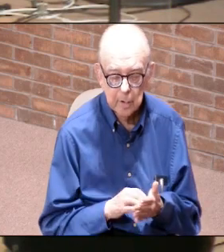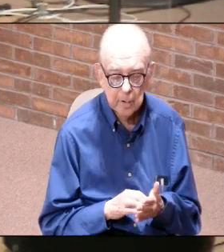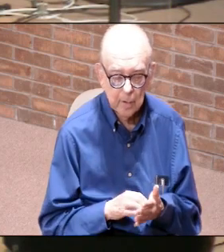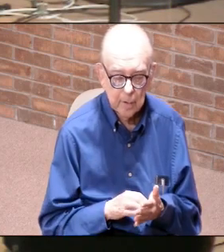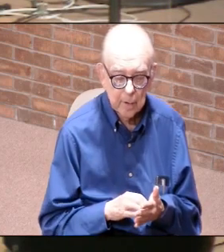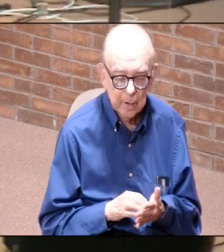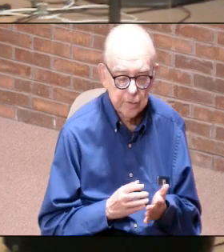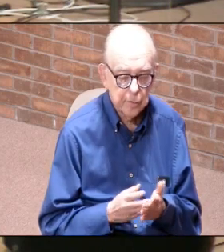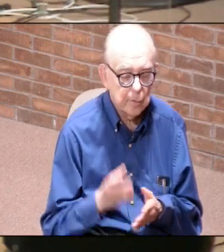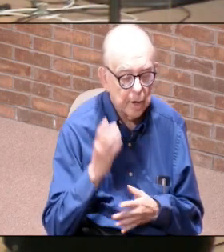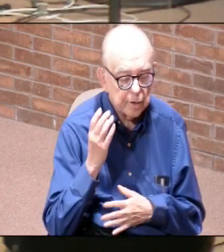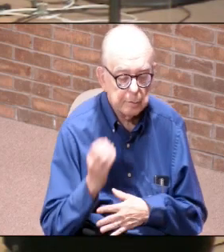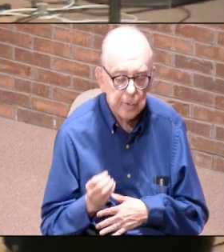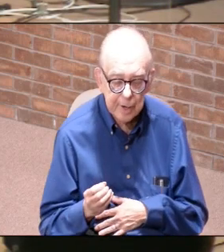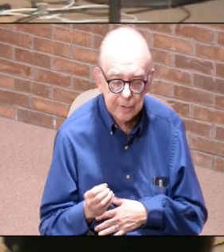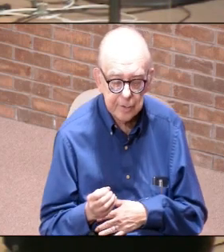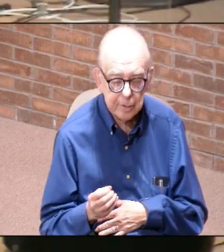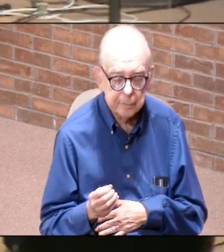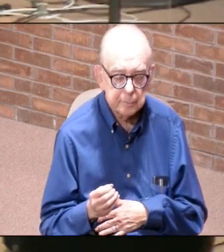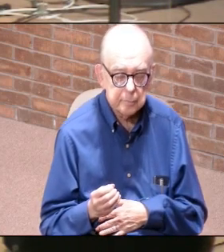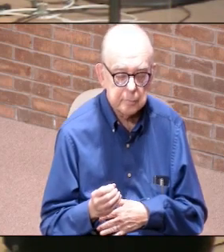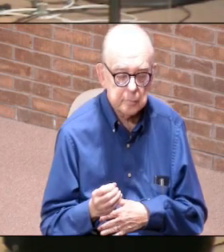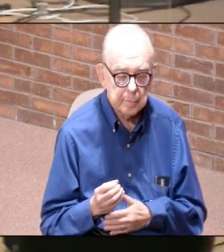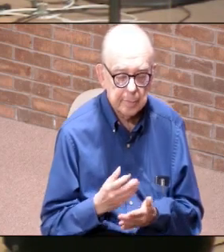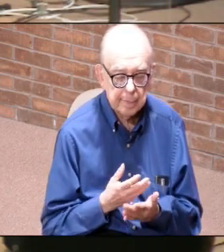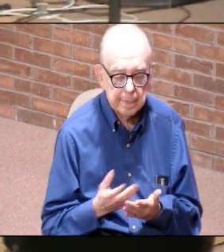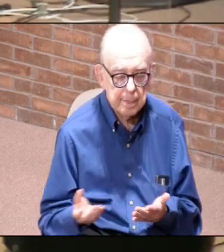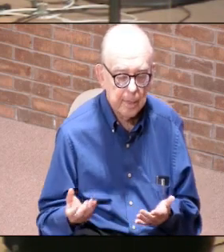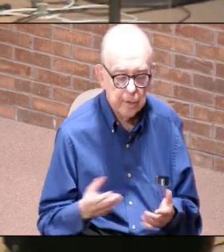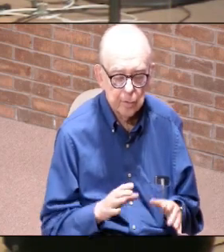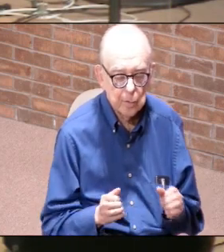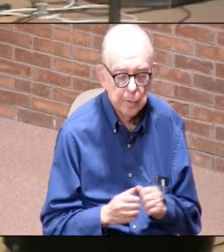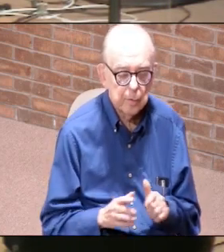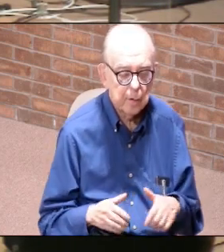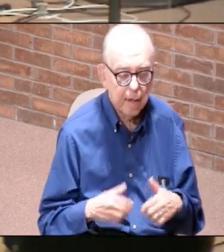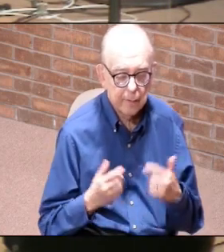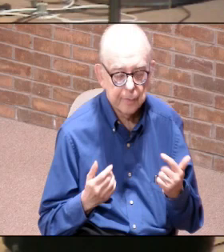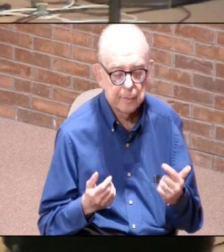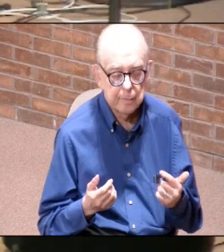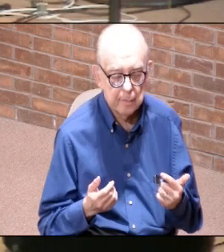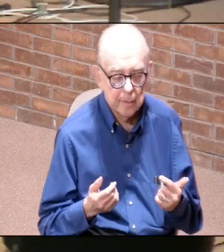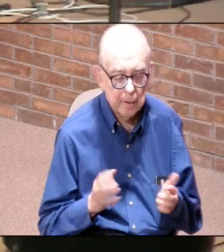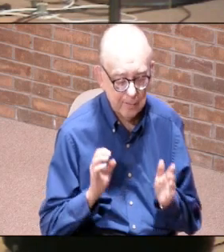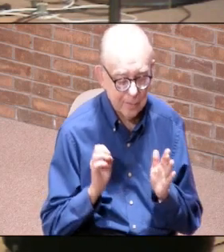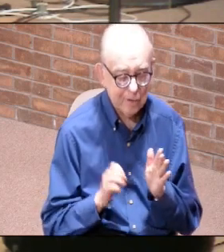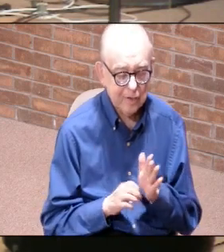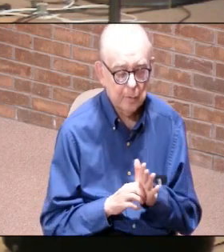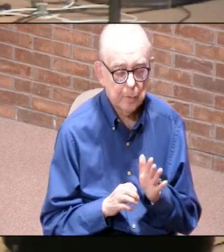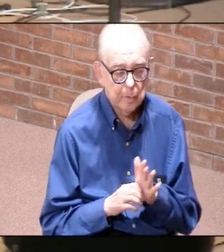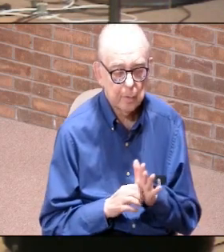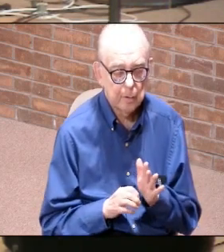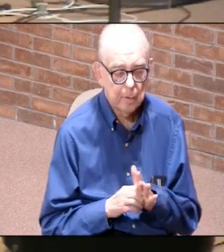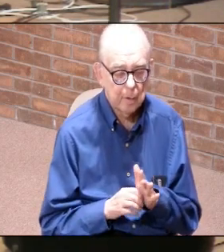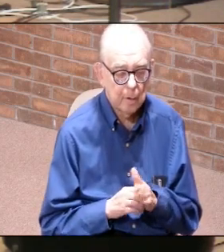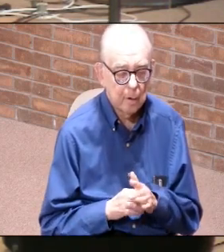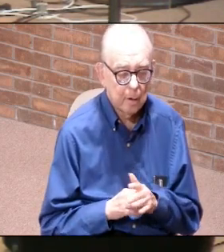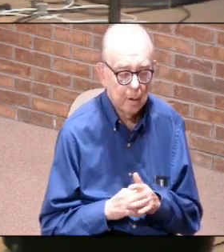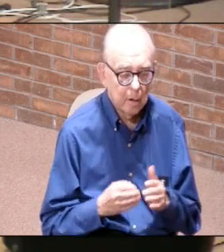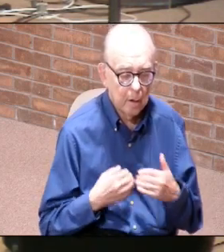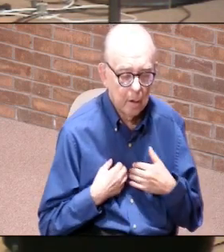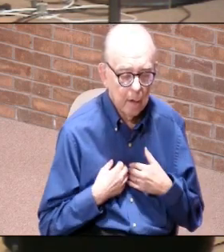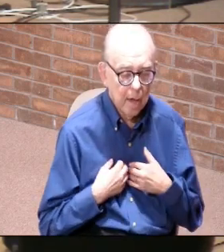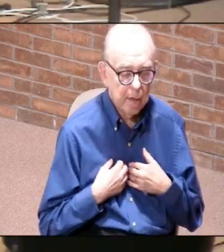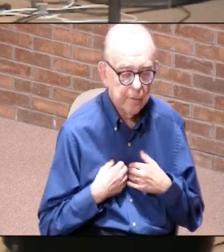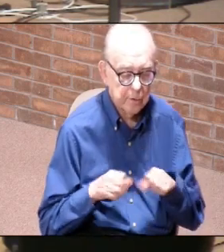by experience. Things that you do in life. For instance, you have